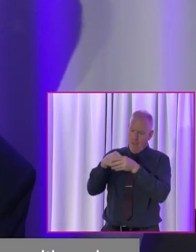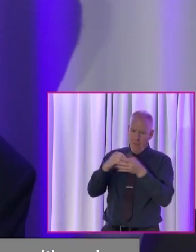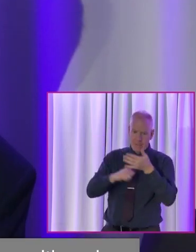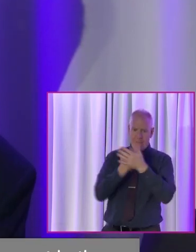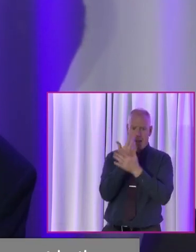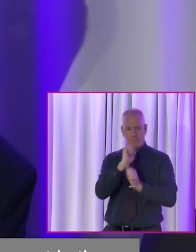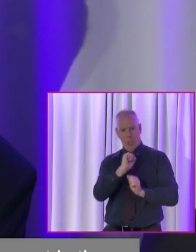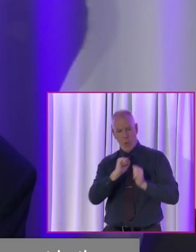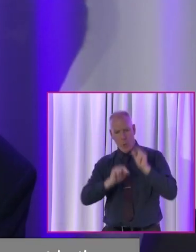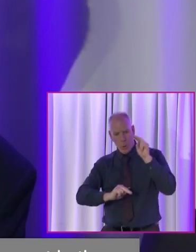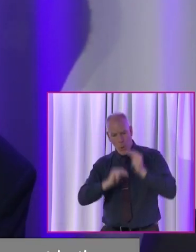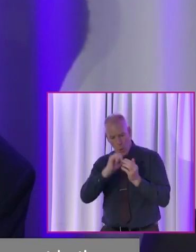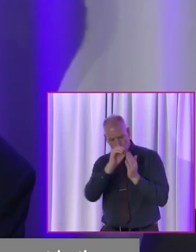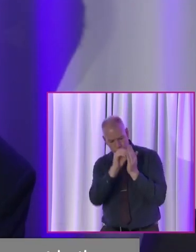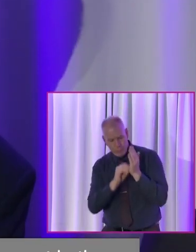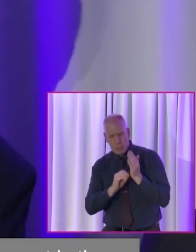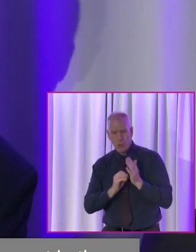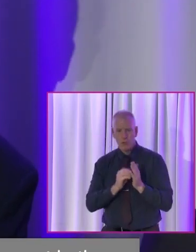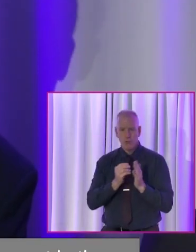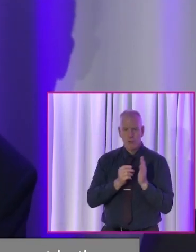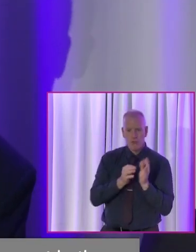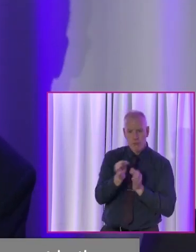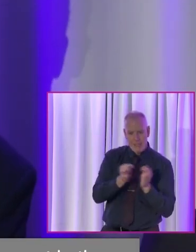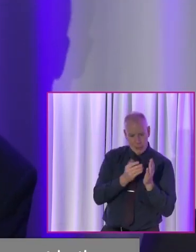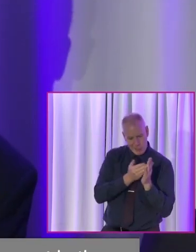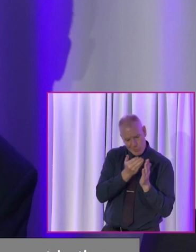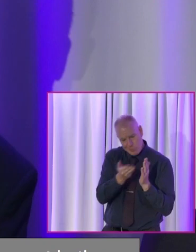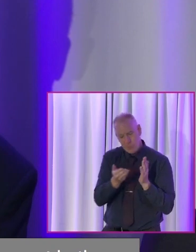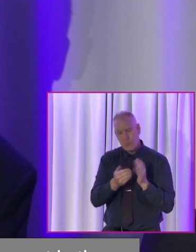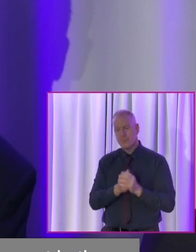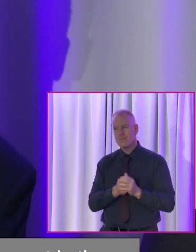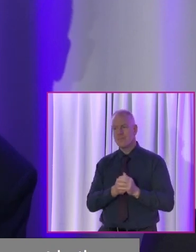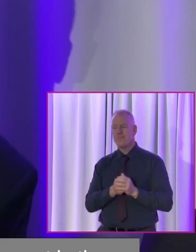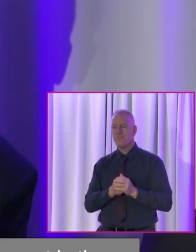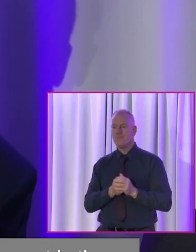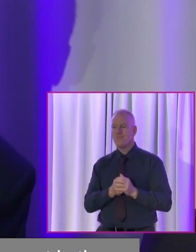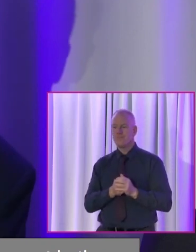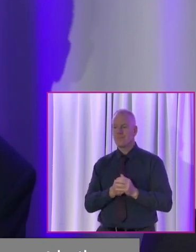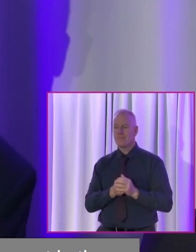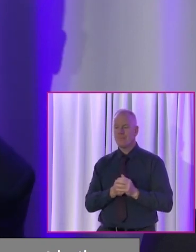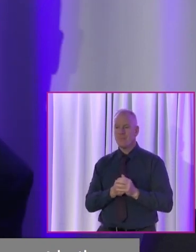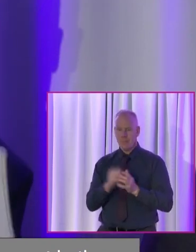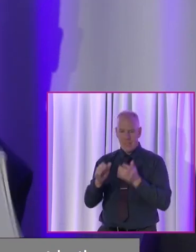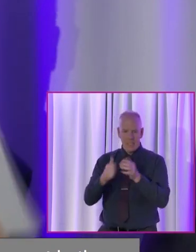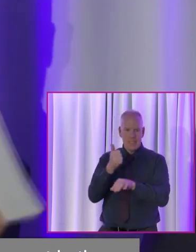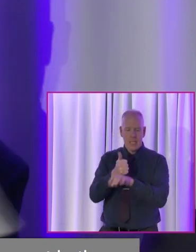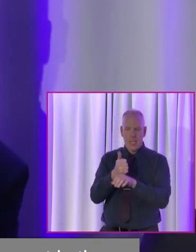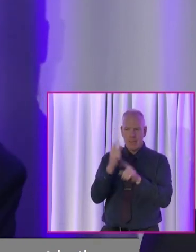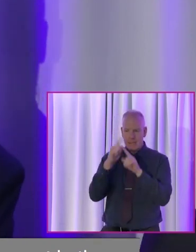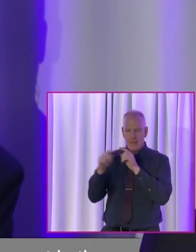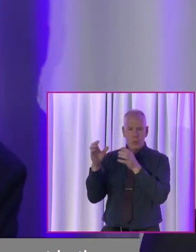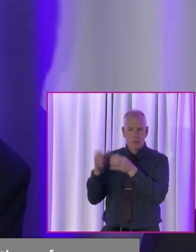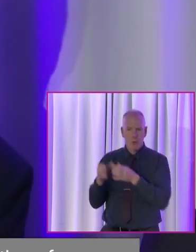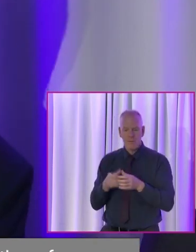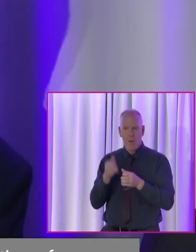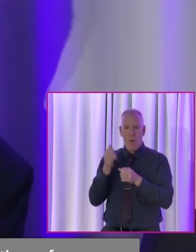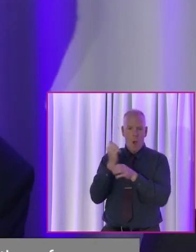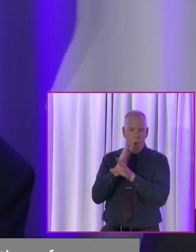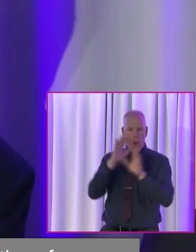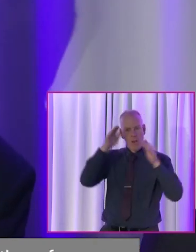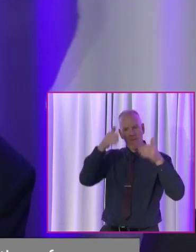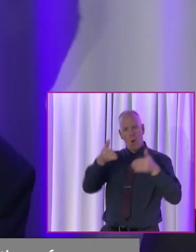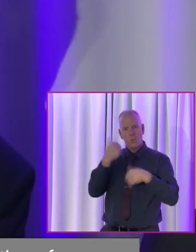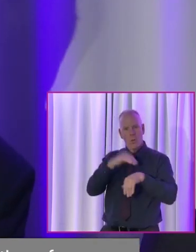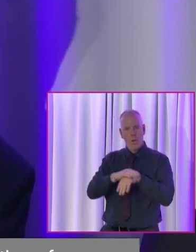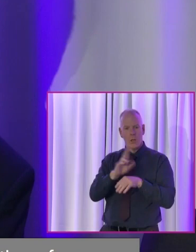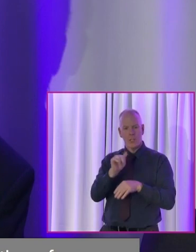strategy, within, you know, the creation of a group in which all CRPD focal points,